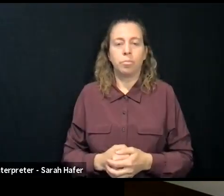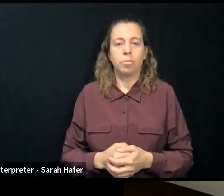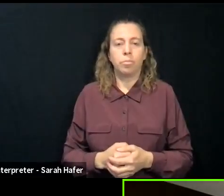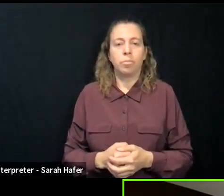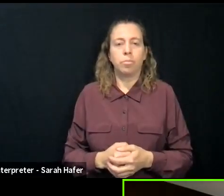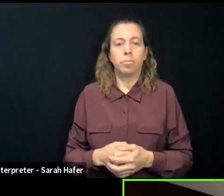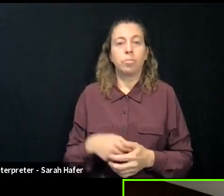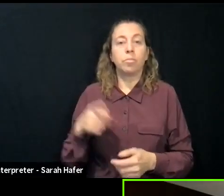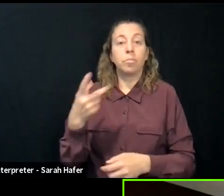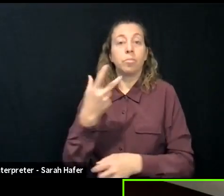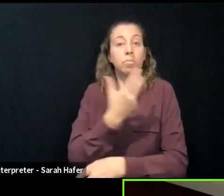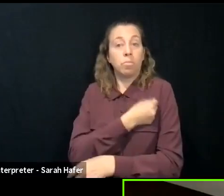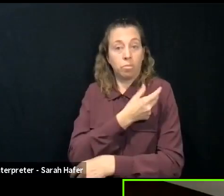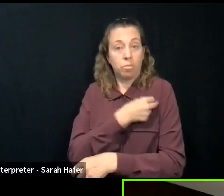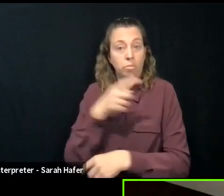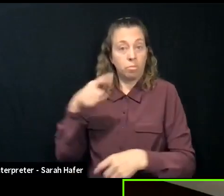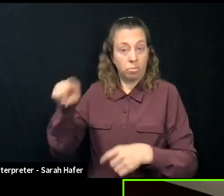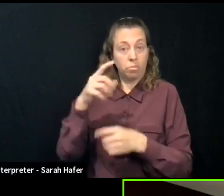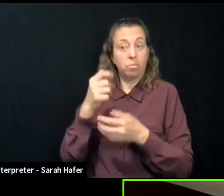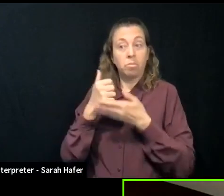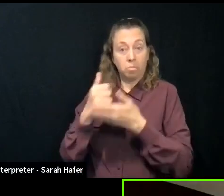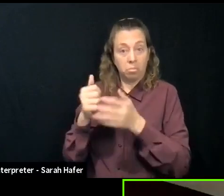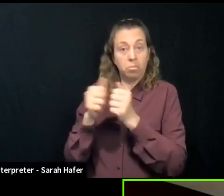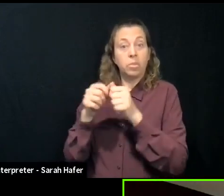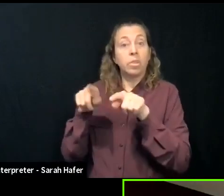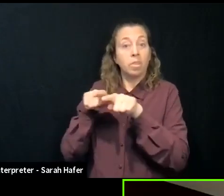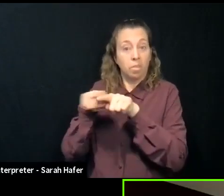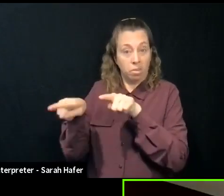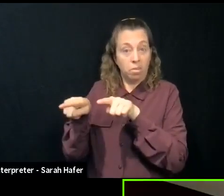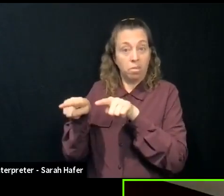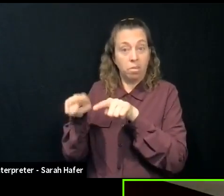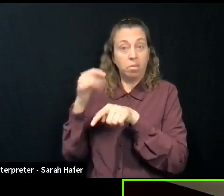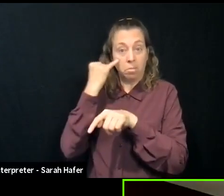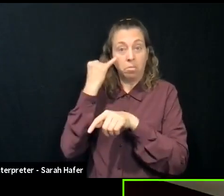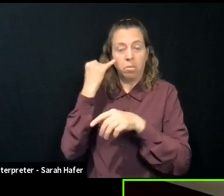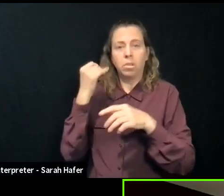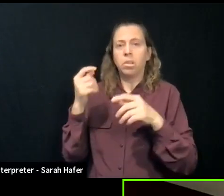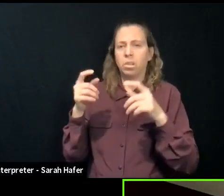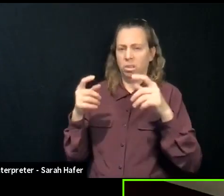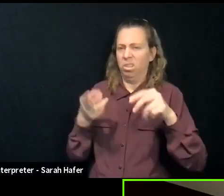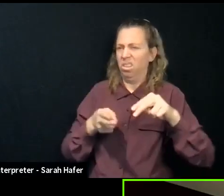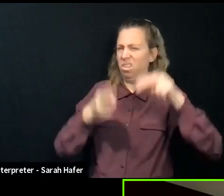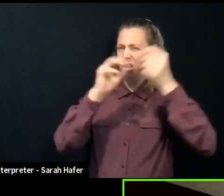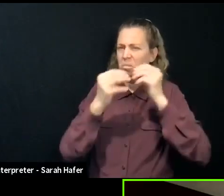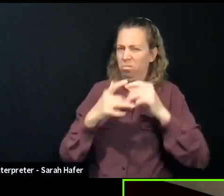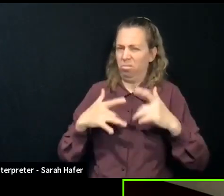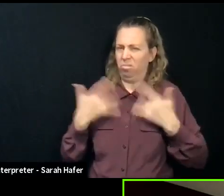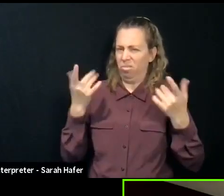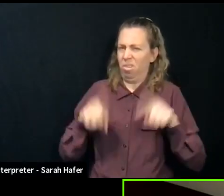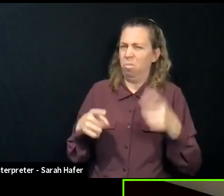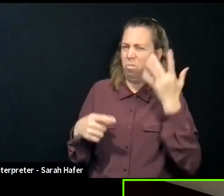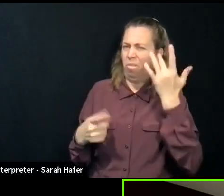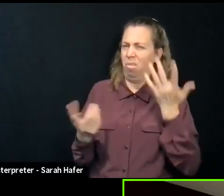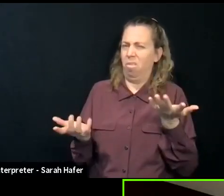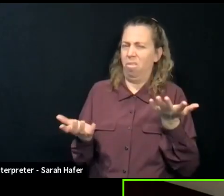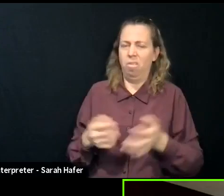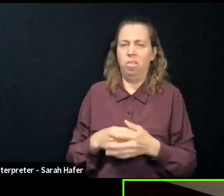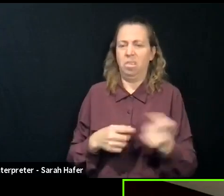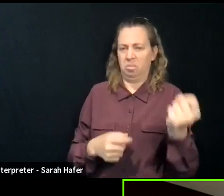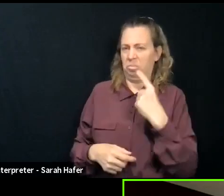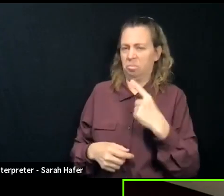Yeah, that's a good question, Jamie. So as I described over the last few months, the